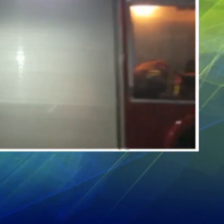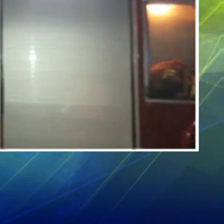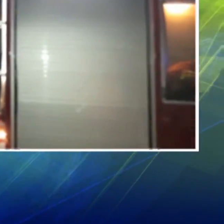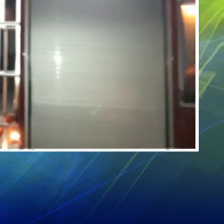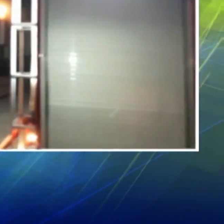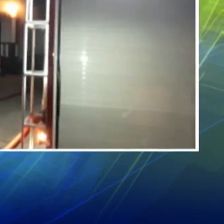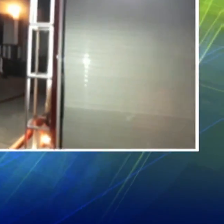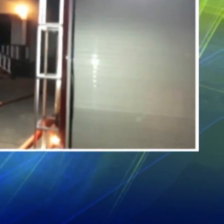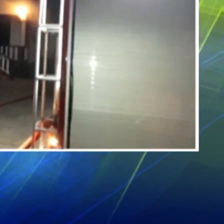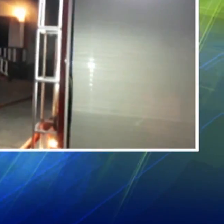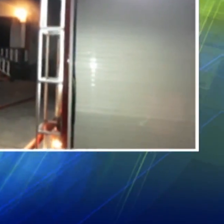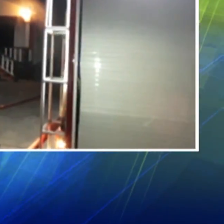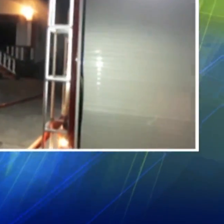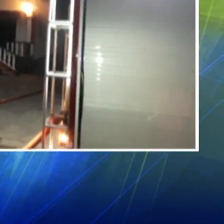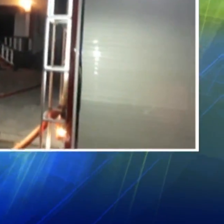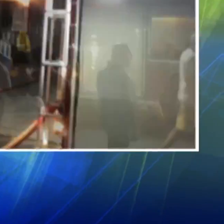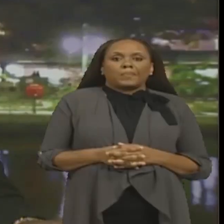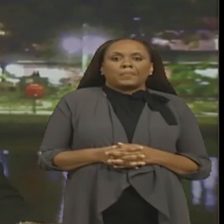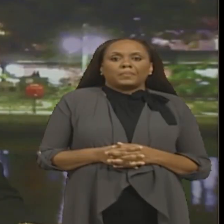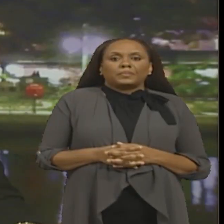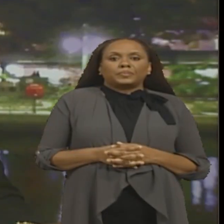destroyed another home in Harts Gap.